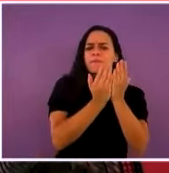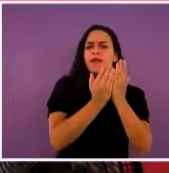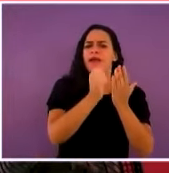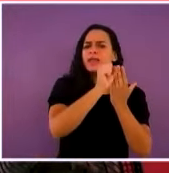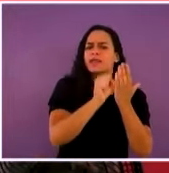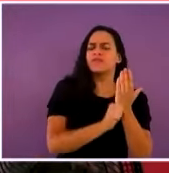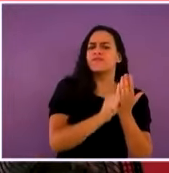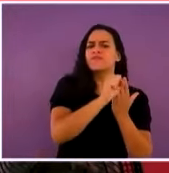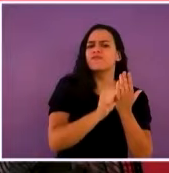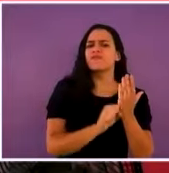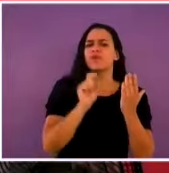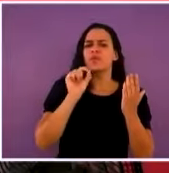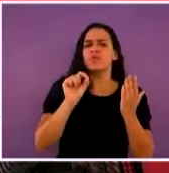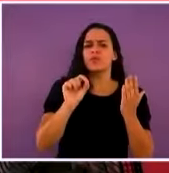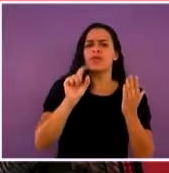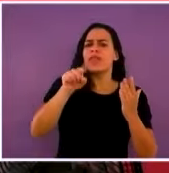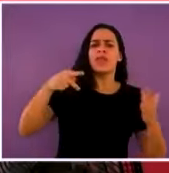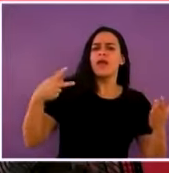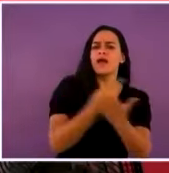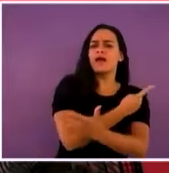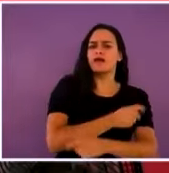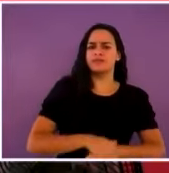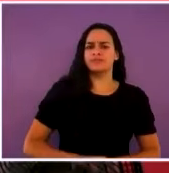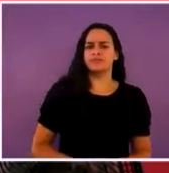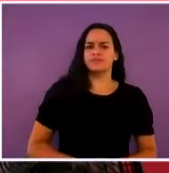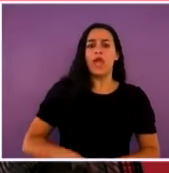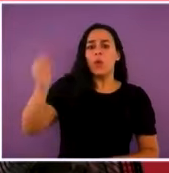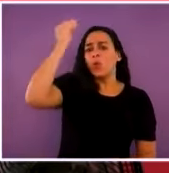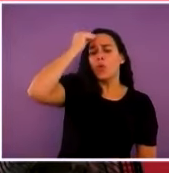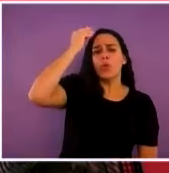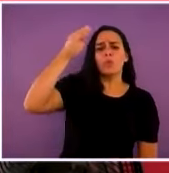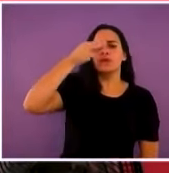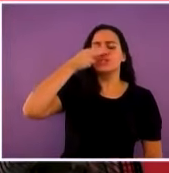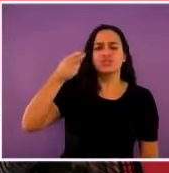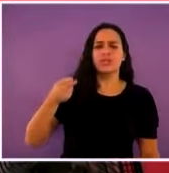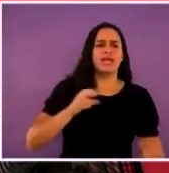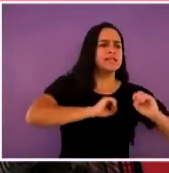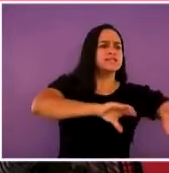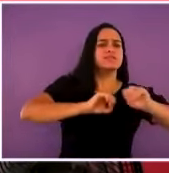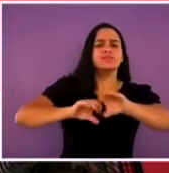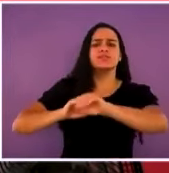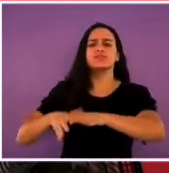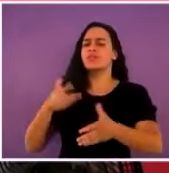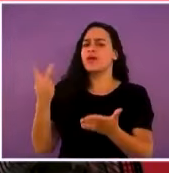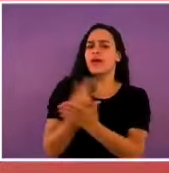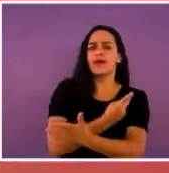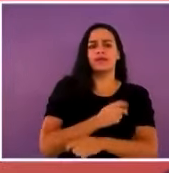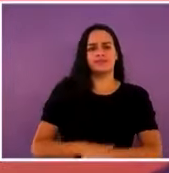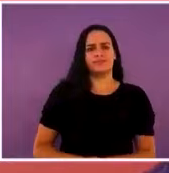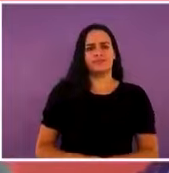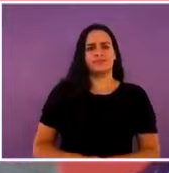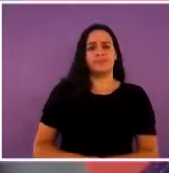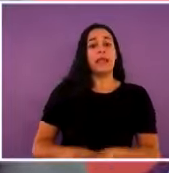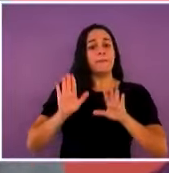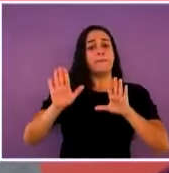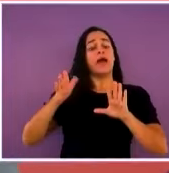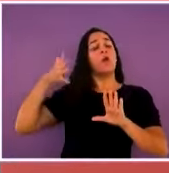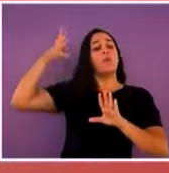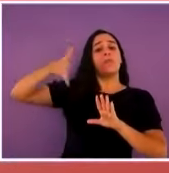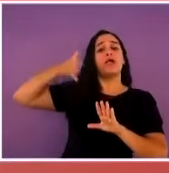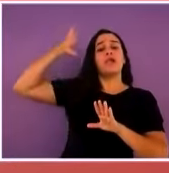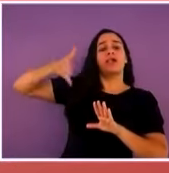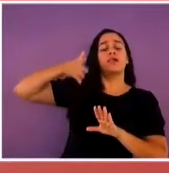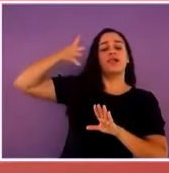na sociedade ocidental. According to Bergoglio in those series of lectures, de acordo com Bergoglio nessa série de palestras, Protestantism is to